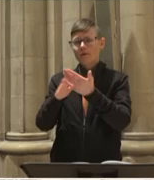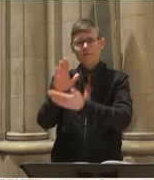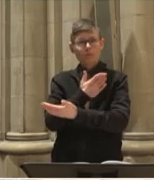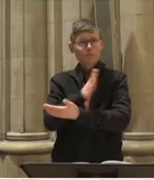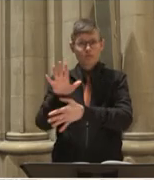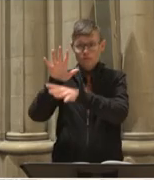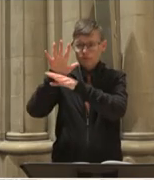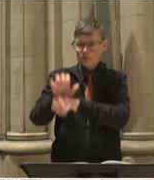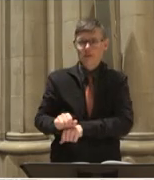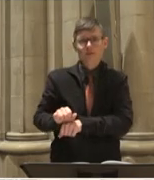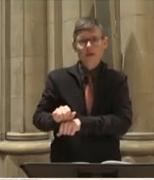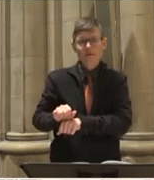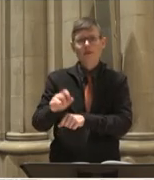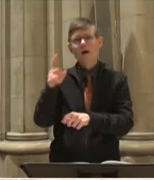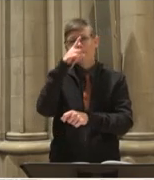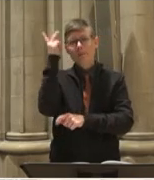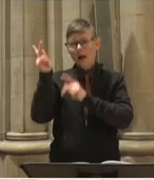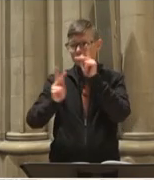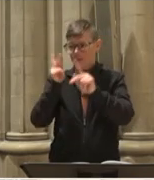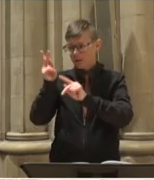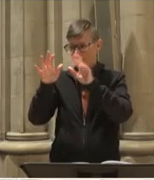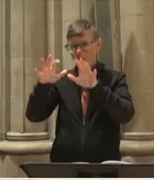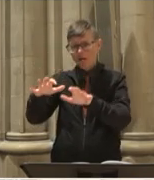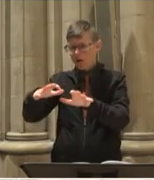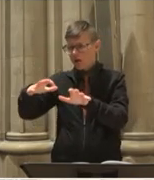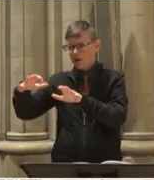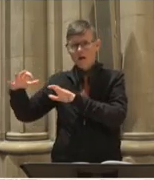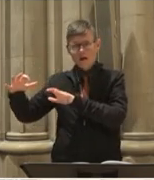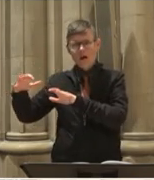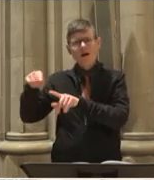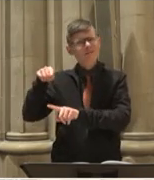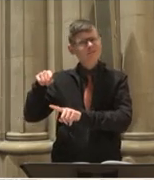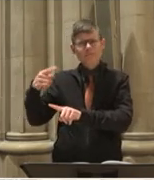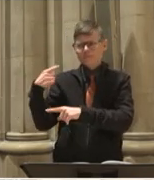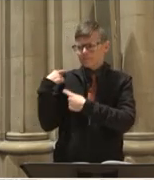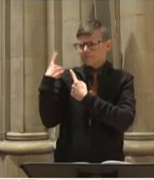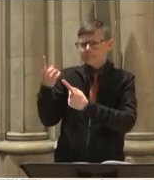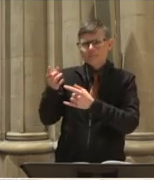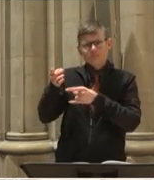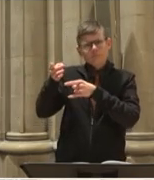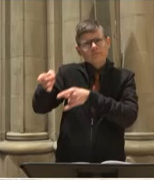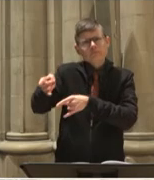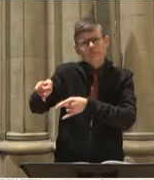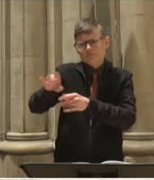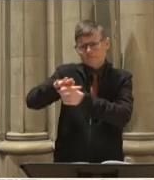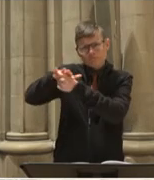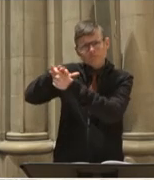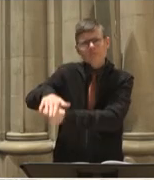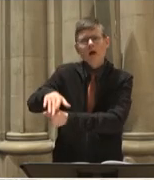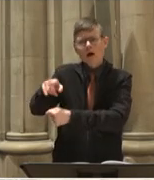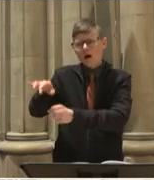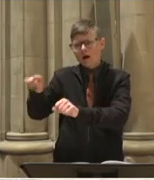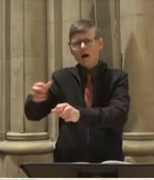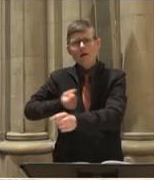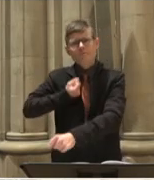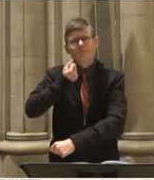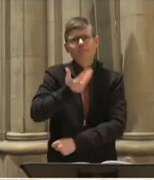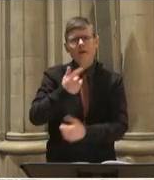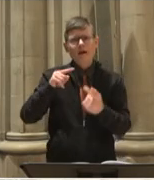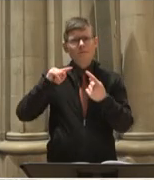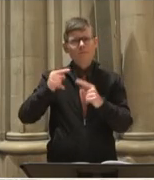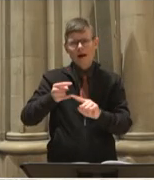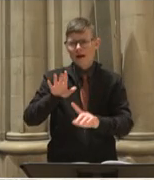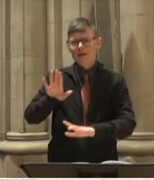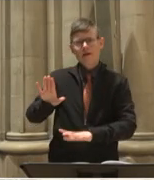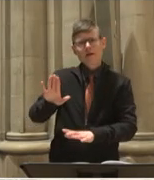tradition in which a Black people who had been buked and scorned expressed their pain and suffering, their